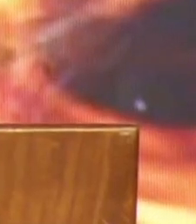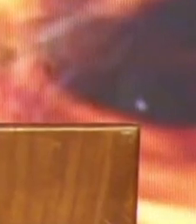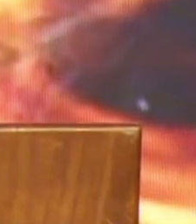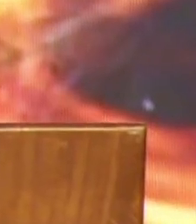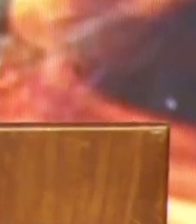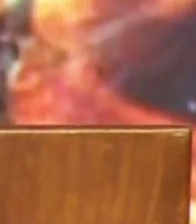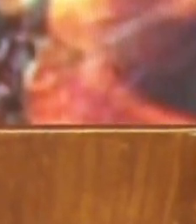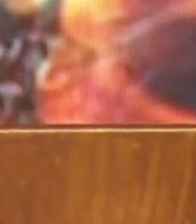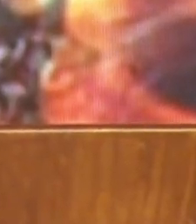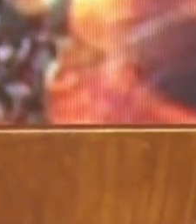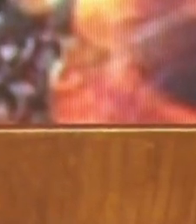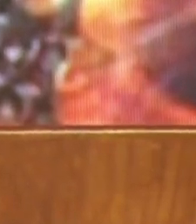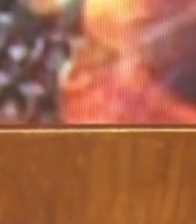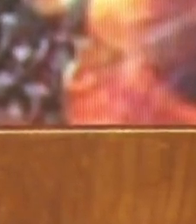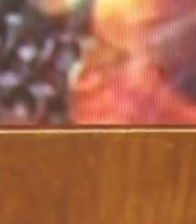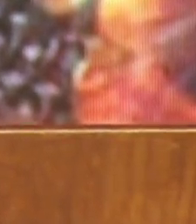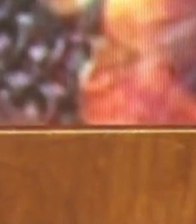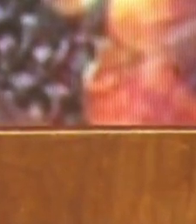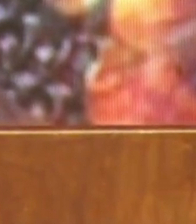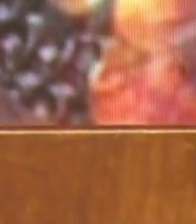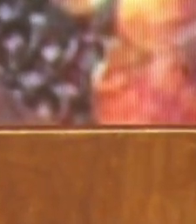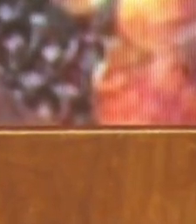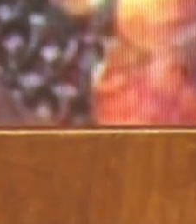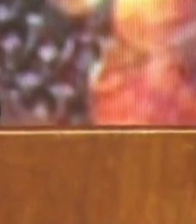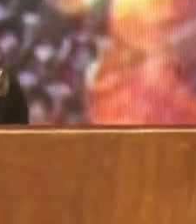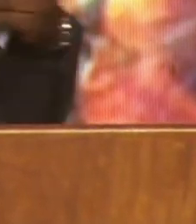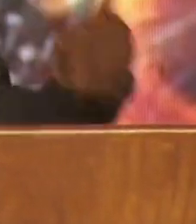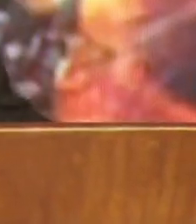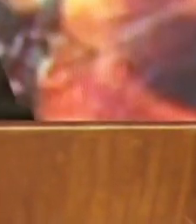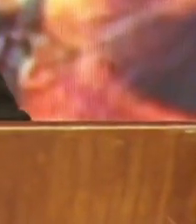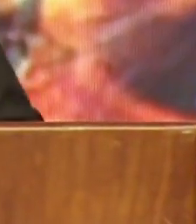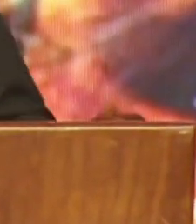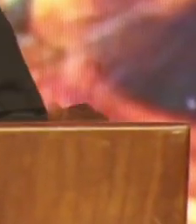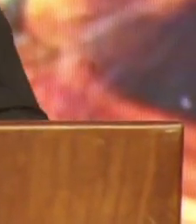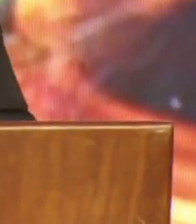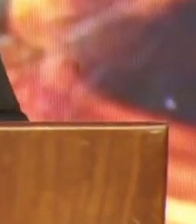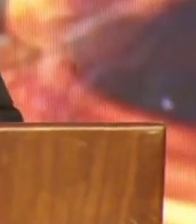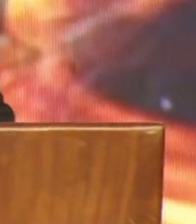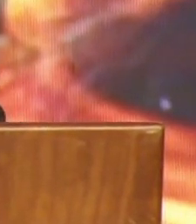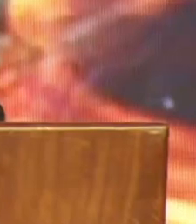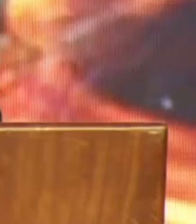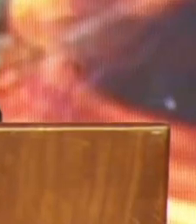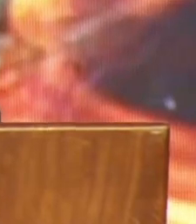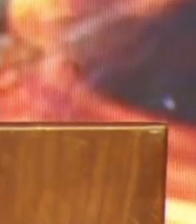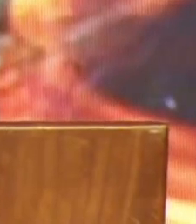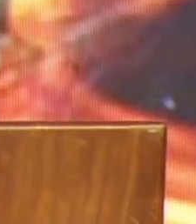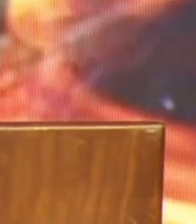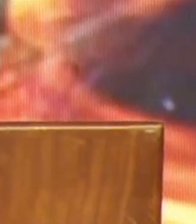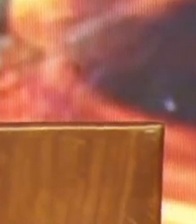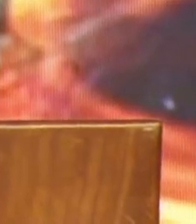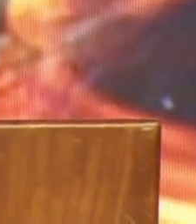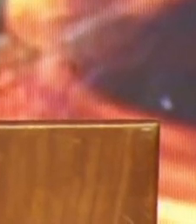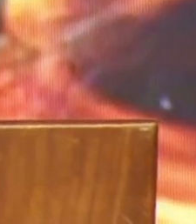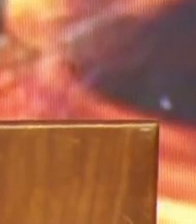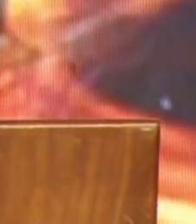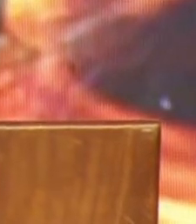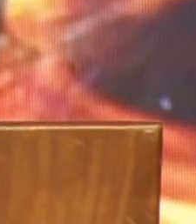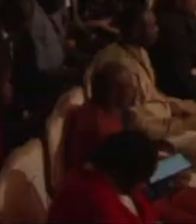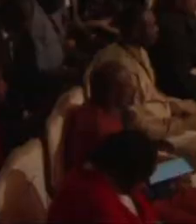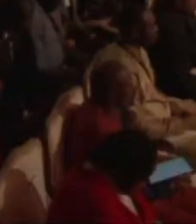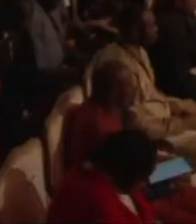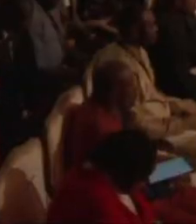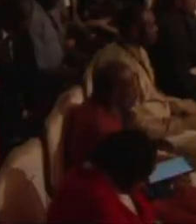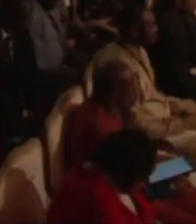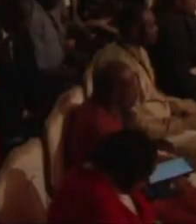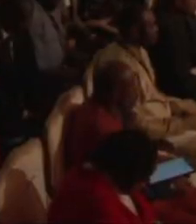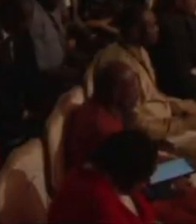no laws, that society would plunge naturally into decadence. Hallelujah. It says, for a